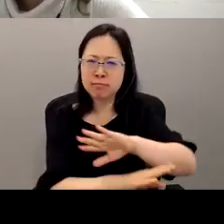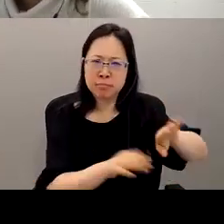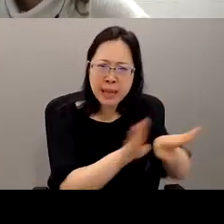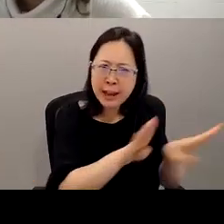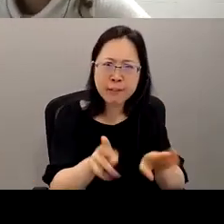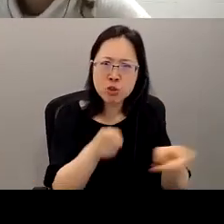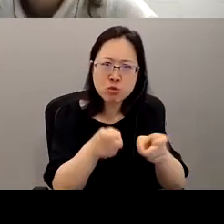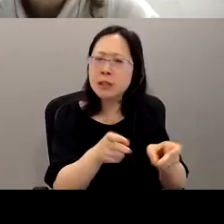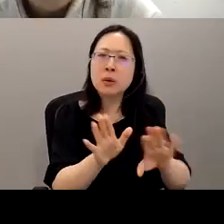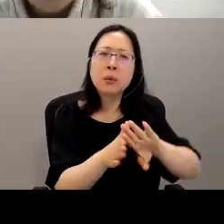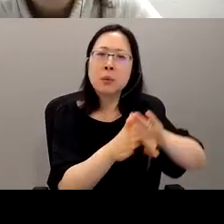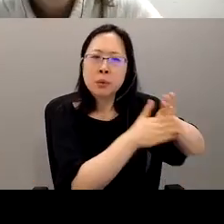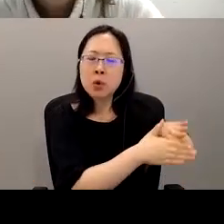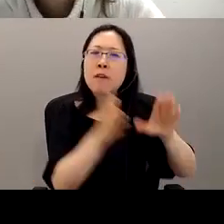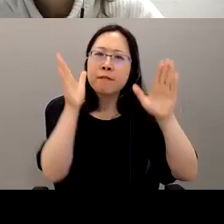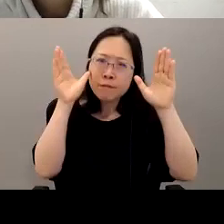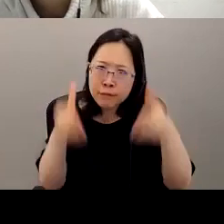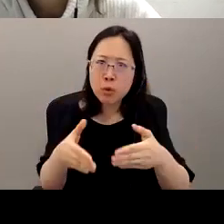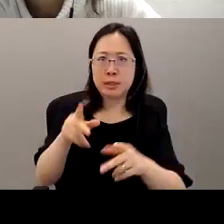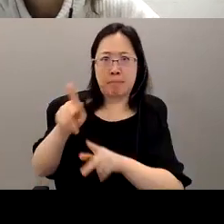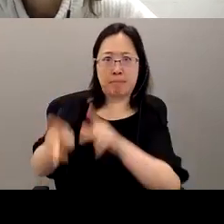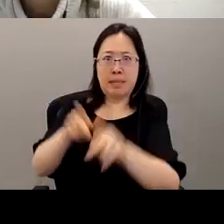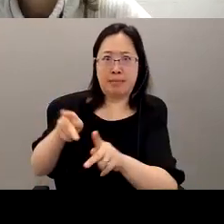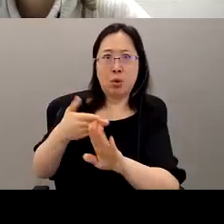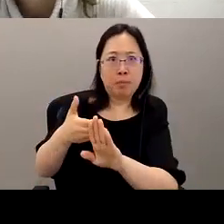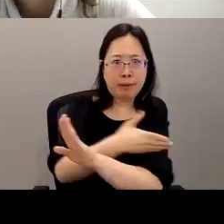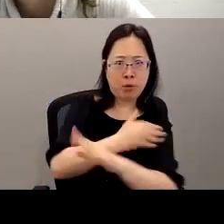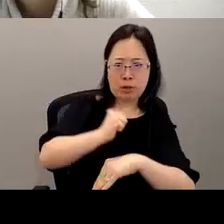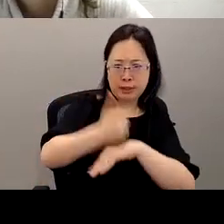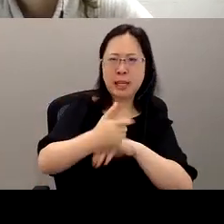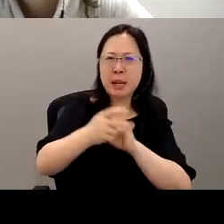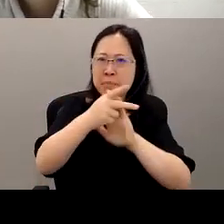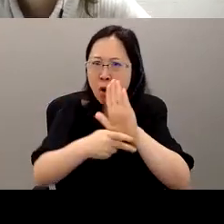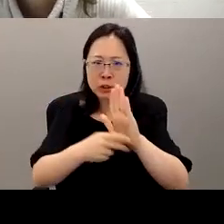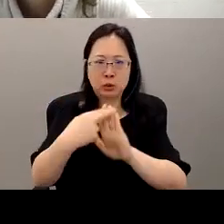about focusing on people before implementing policies.